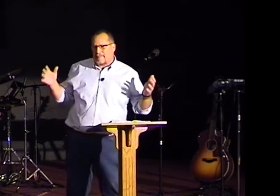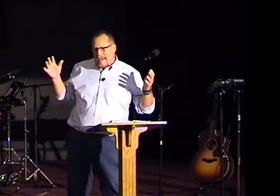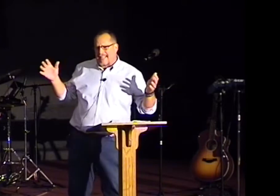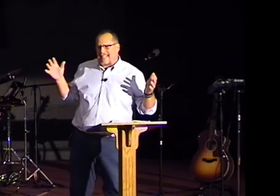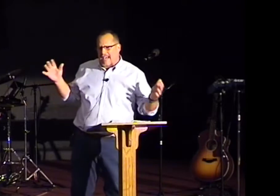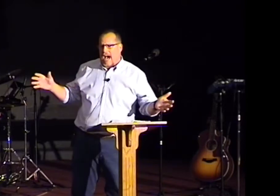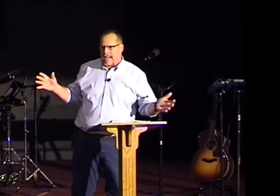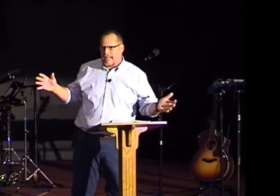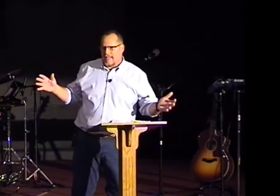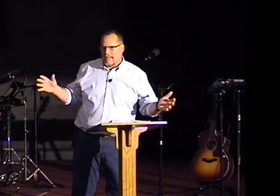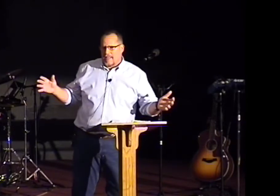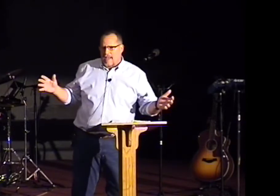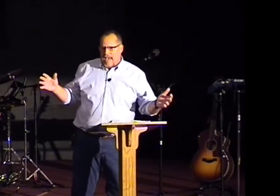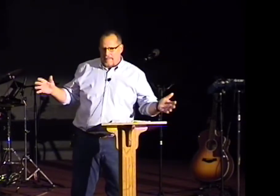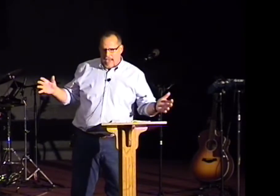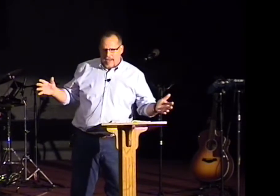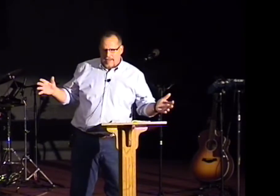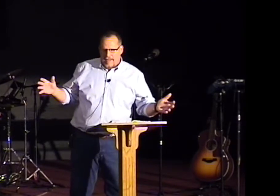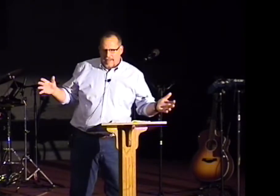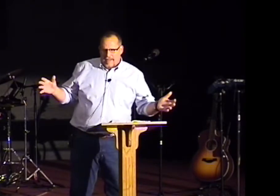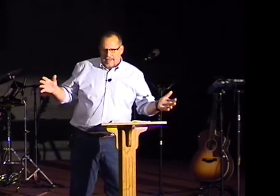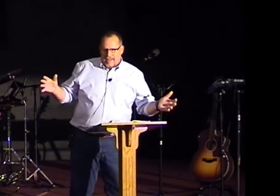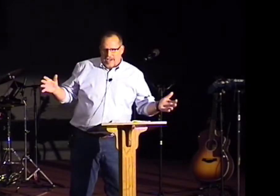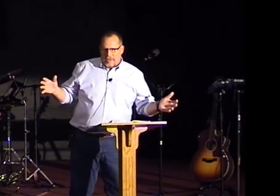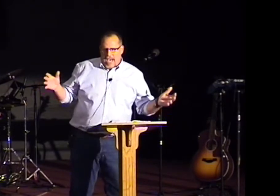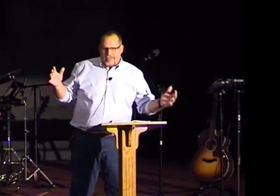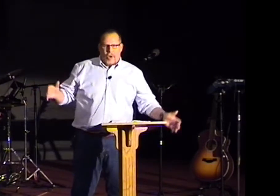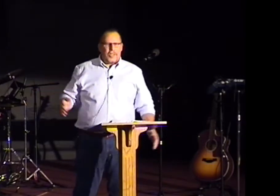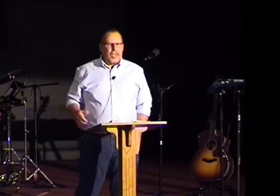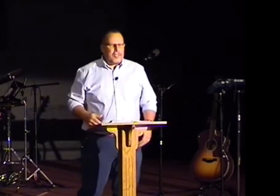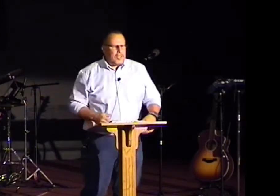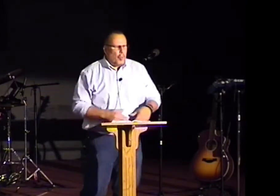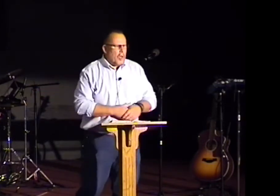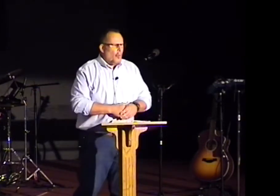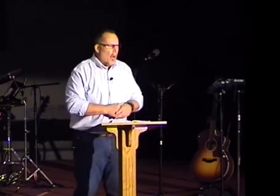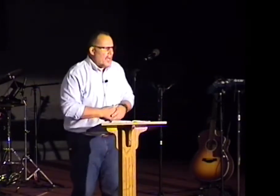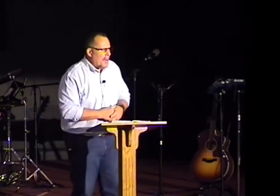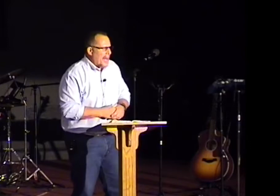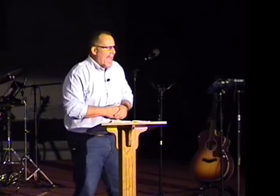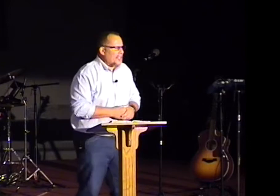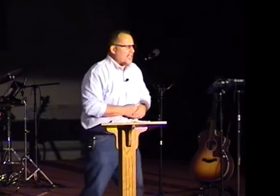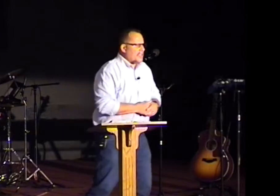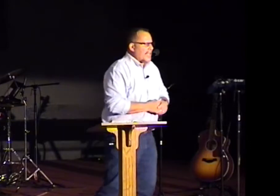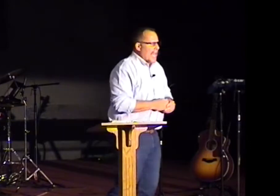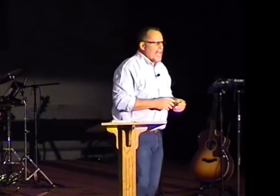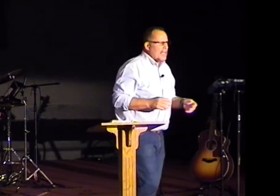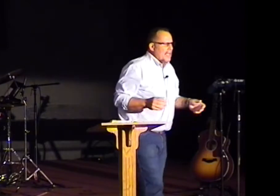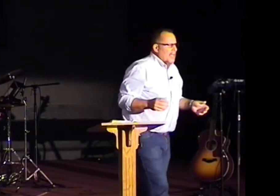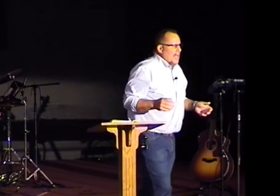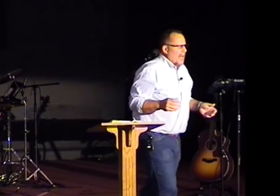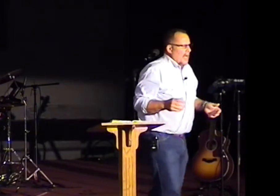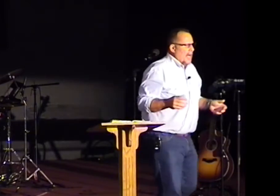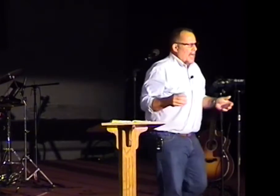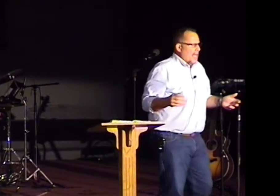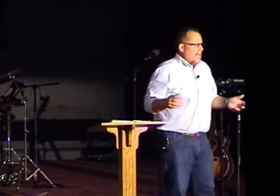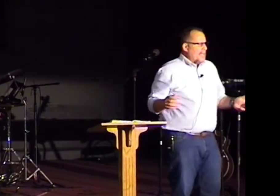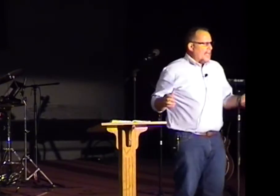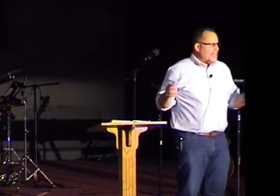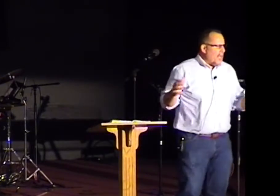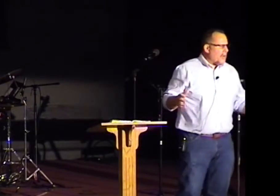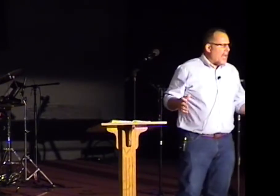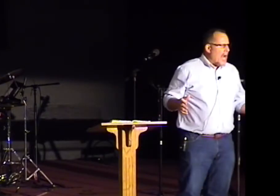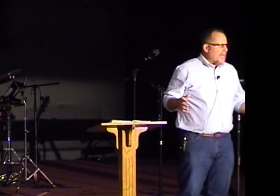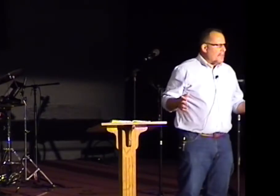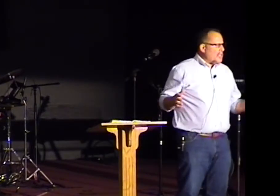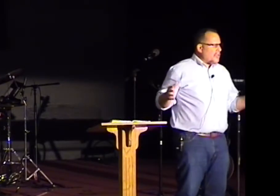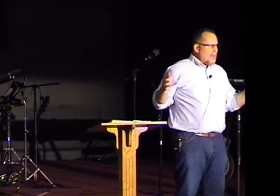is an amazing God. Amen? Okay, so in Genesis 1:1, I'm going to ask you to stand and let's